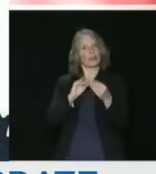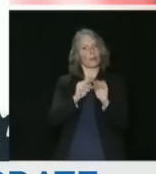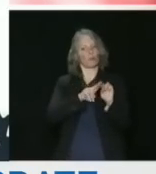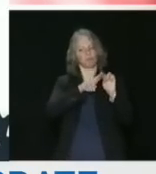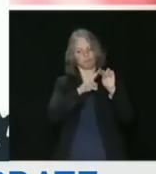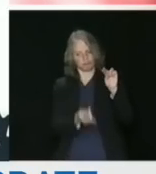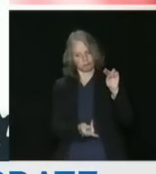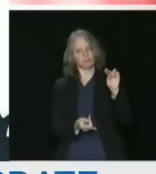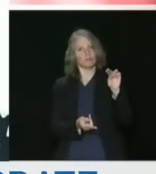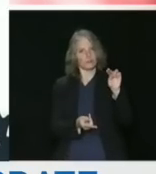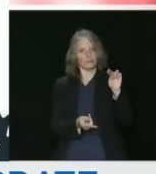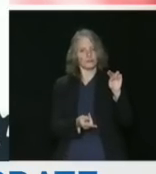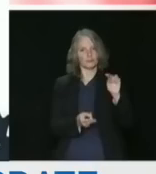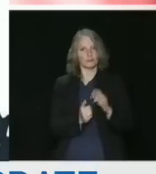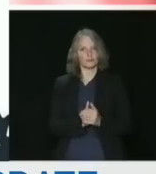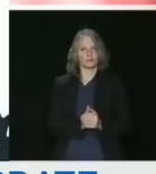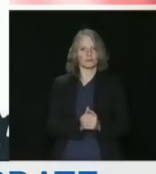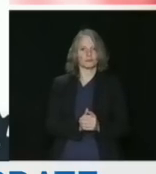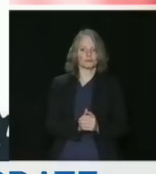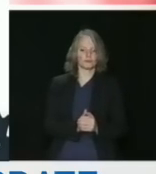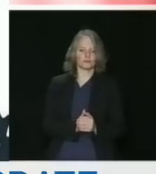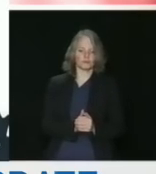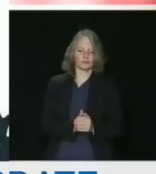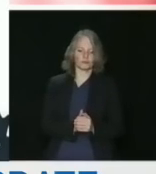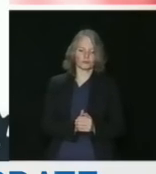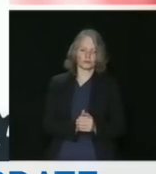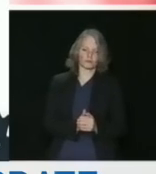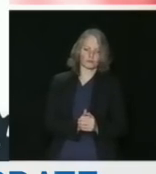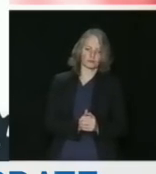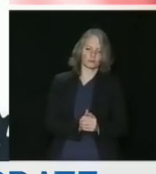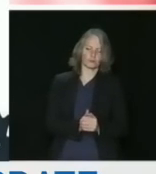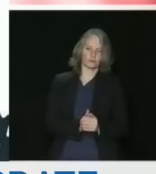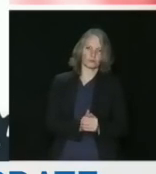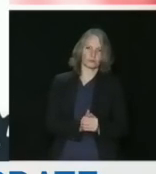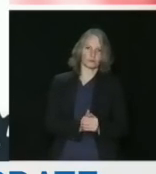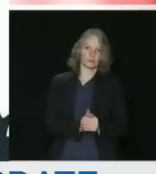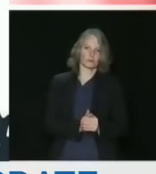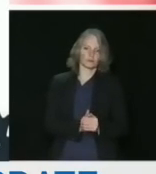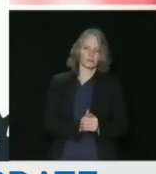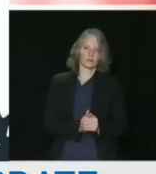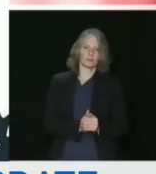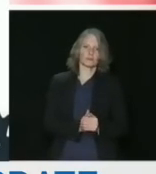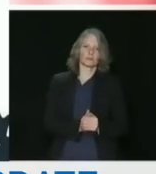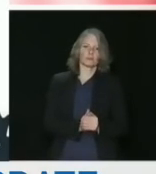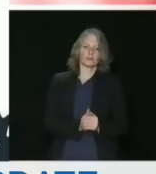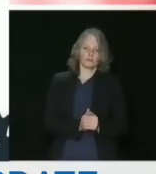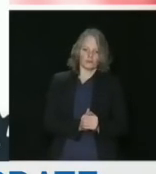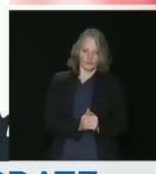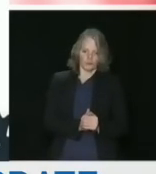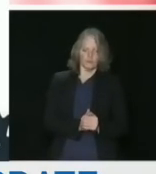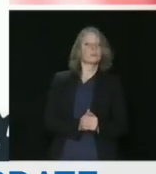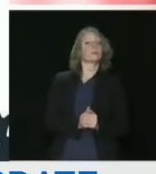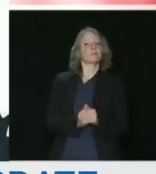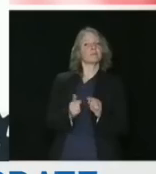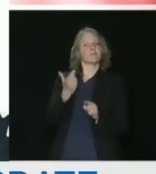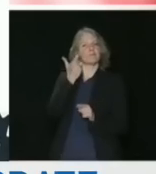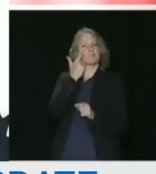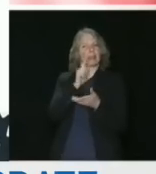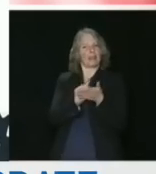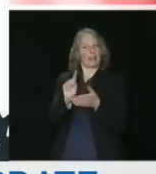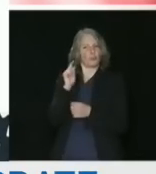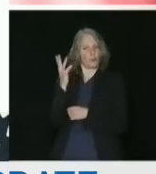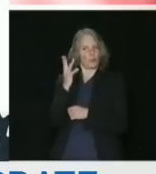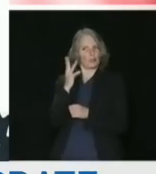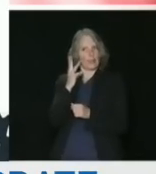population reduces the risk of introduction and spread of COVID-19. A case of COVID-19